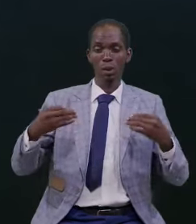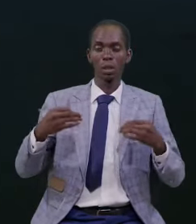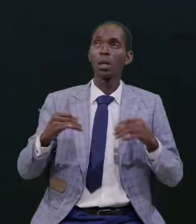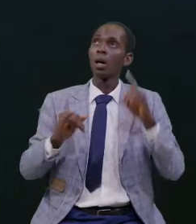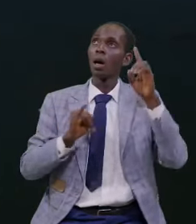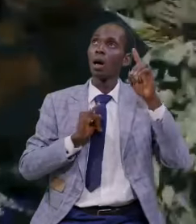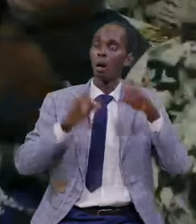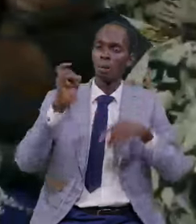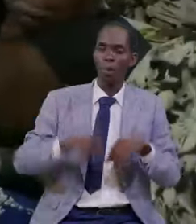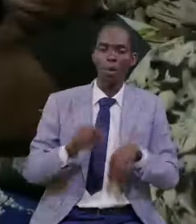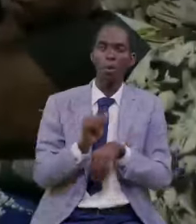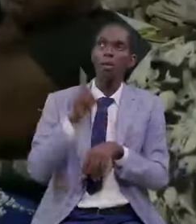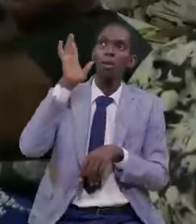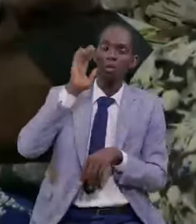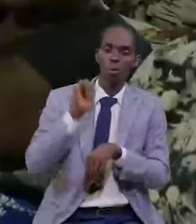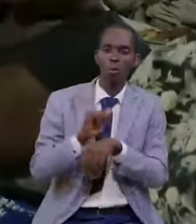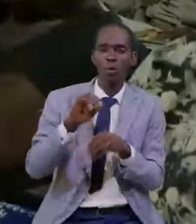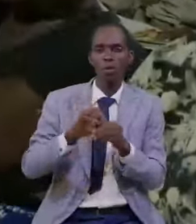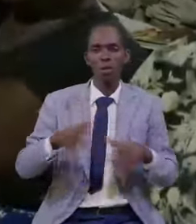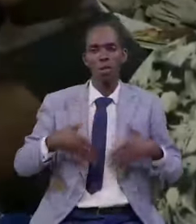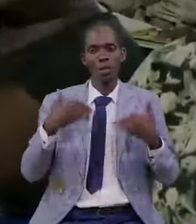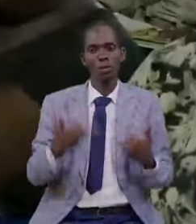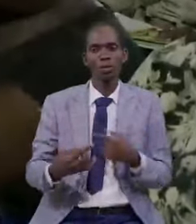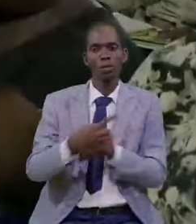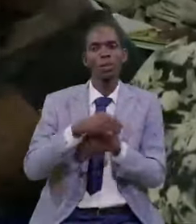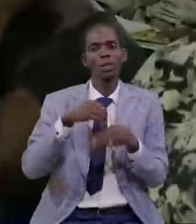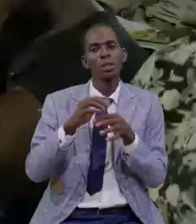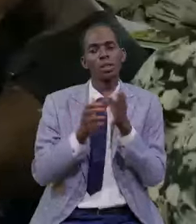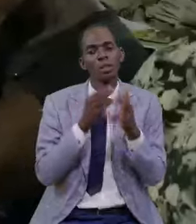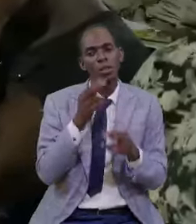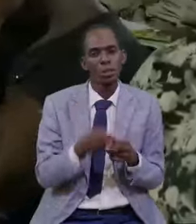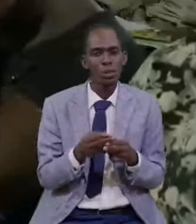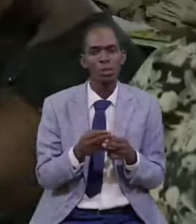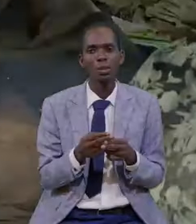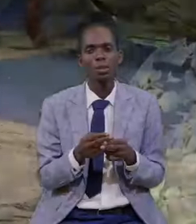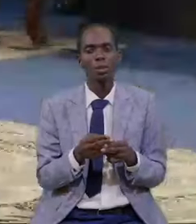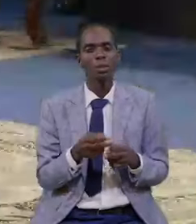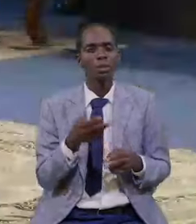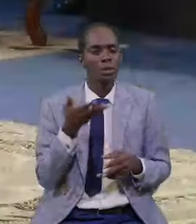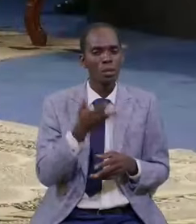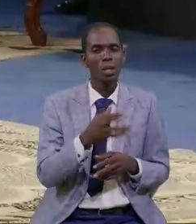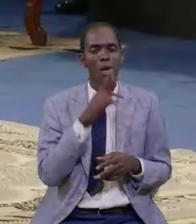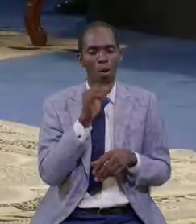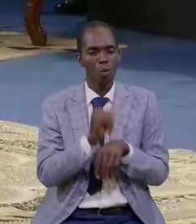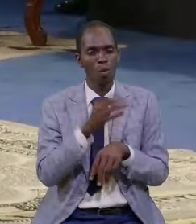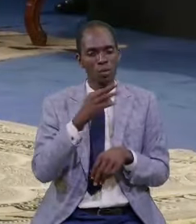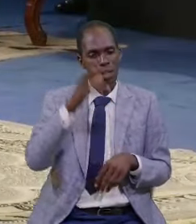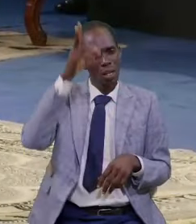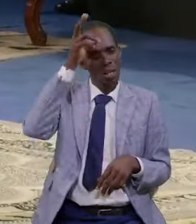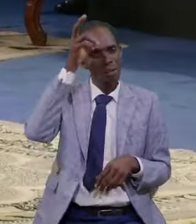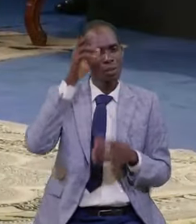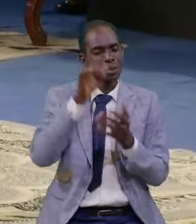in your life today. There are the works of the devil that the devil has scattered